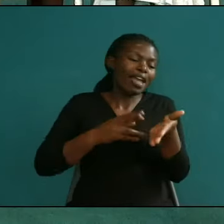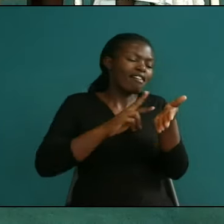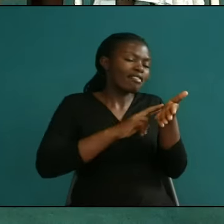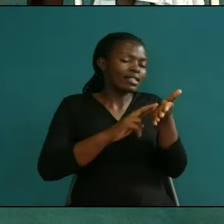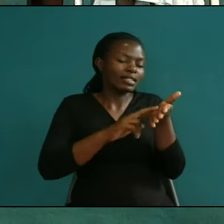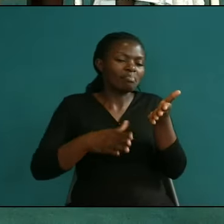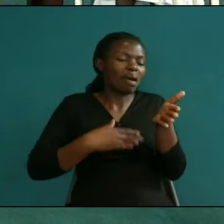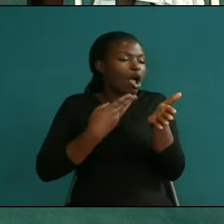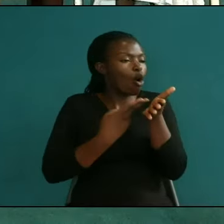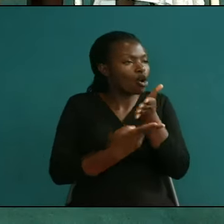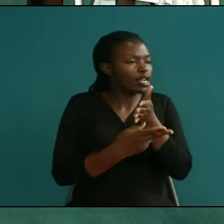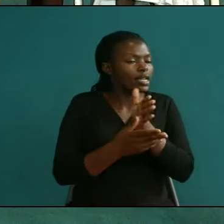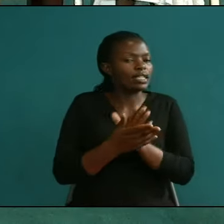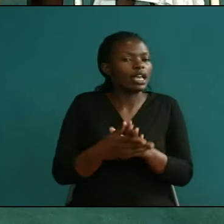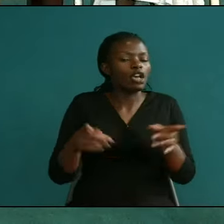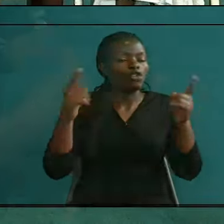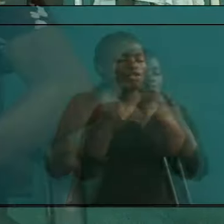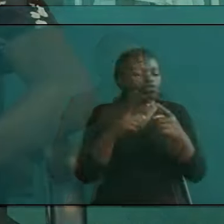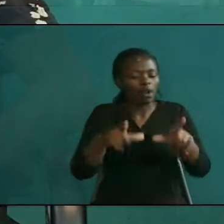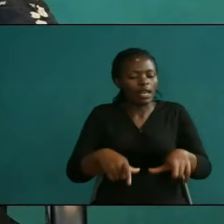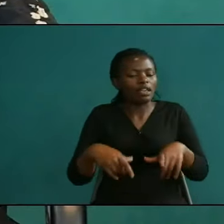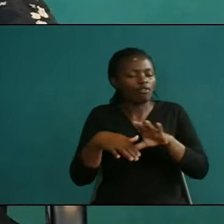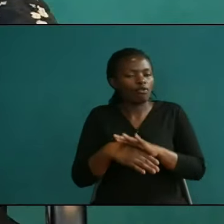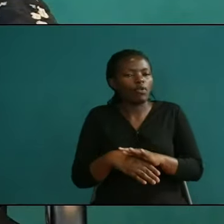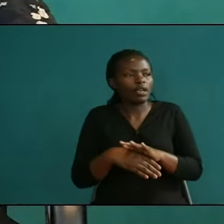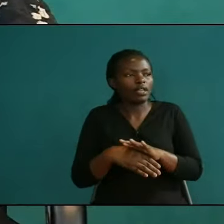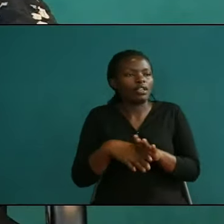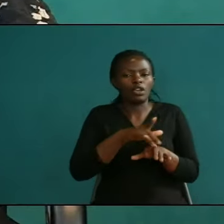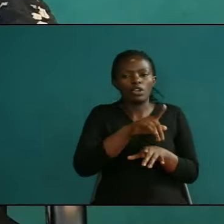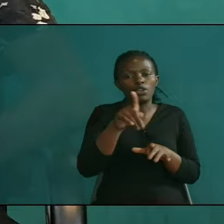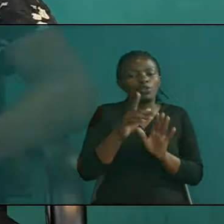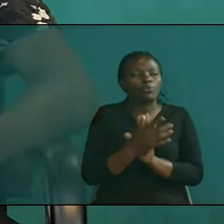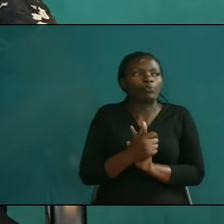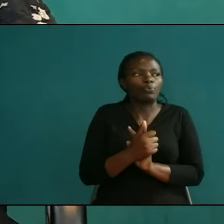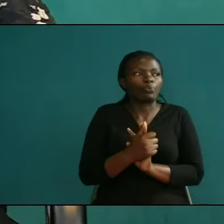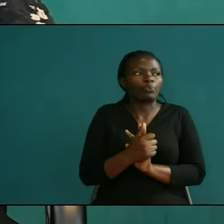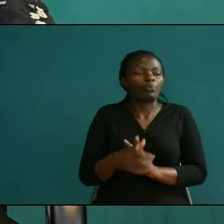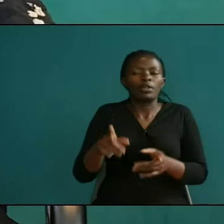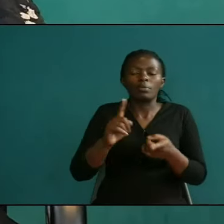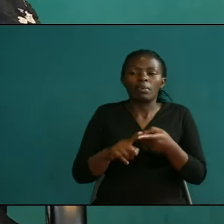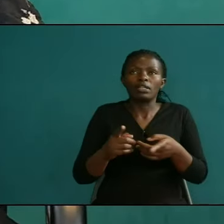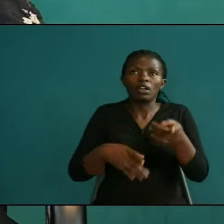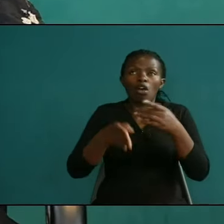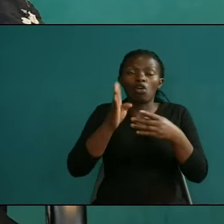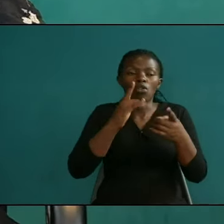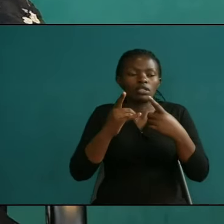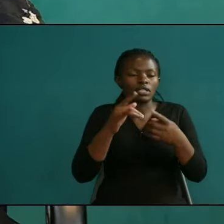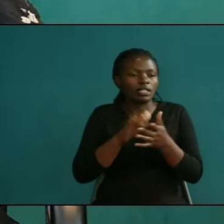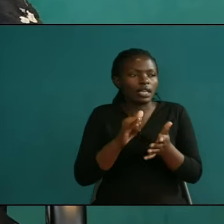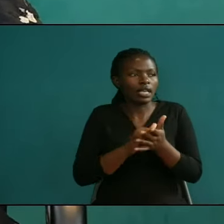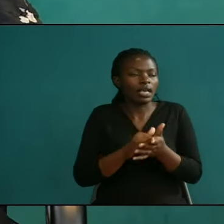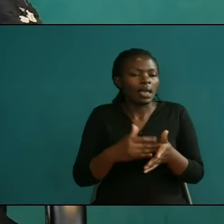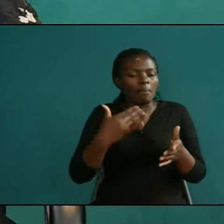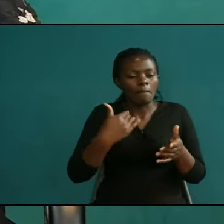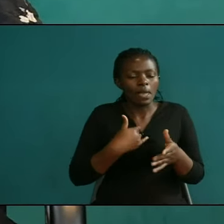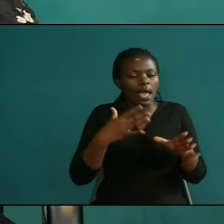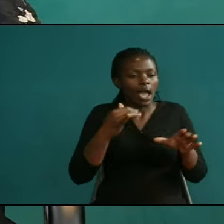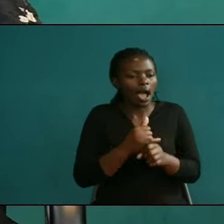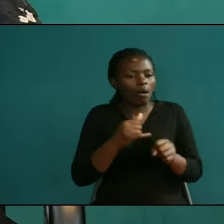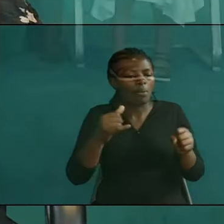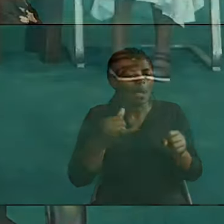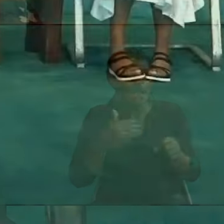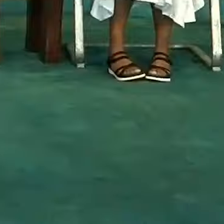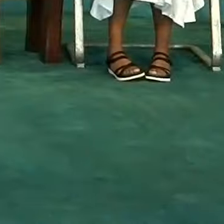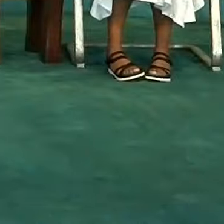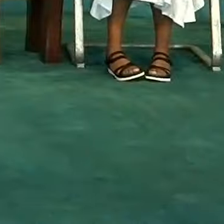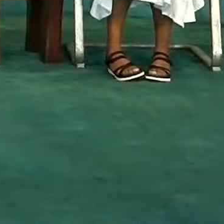my holiness to encamp around you. Yes. So he says that, behold, I have caused thine iniquity to pass from thee. I